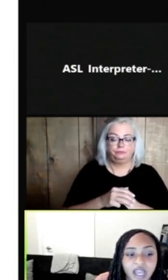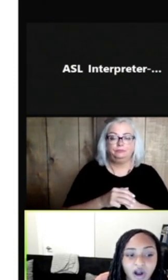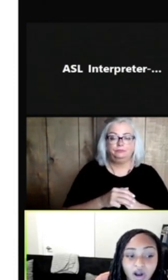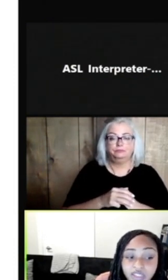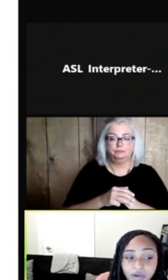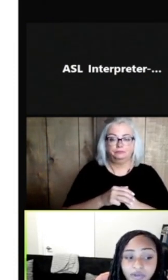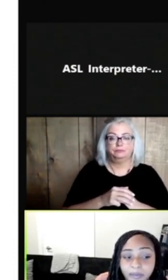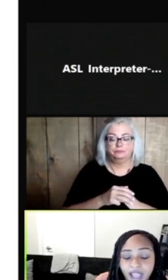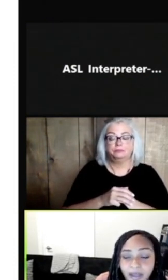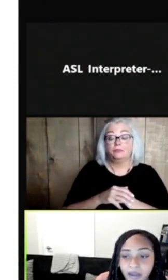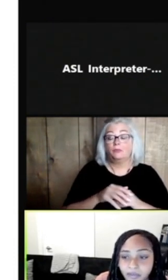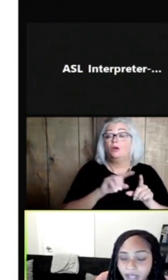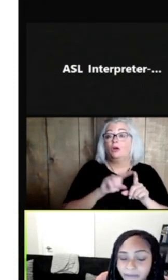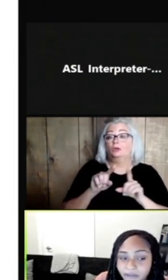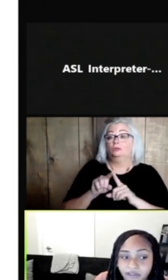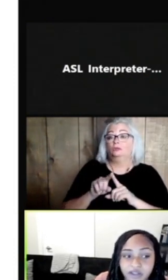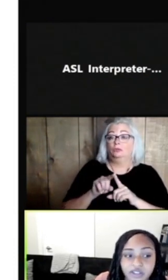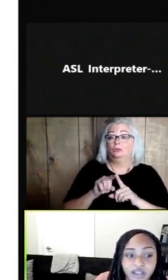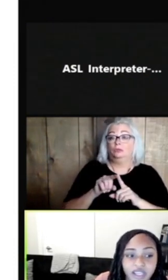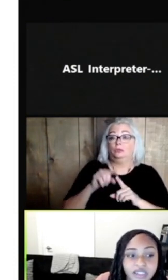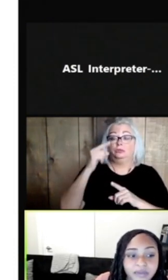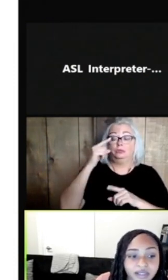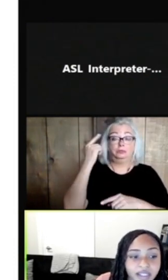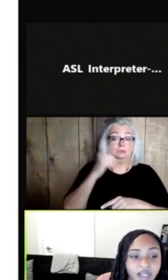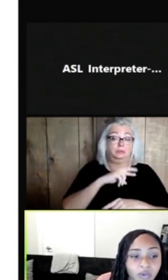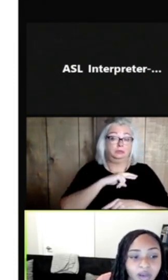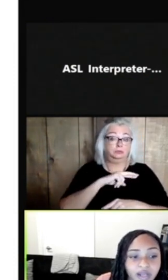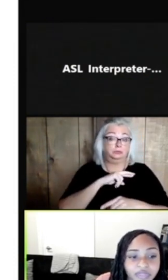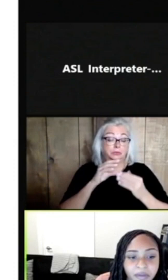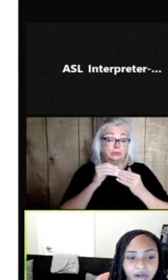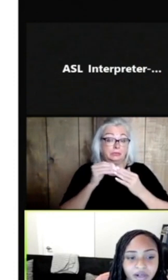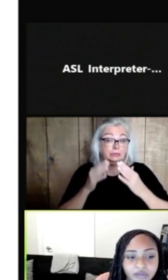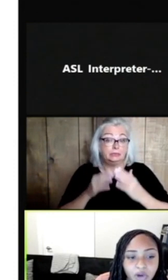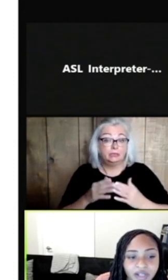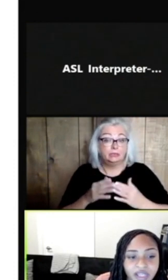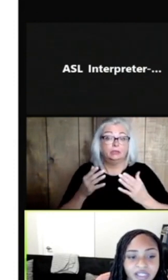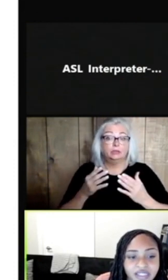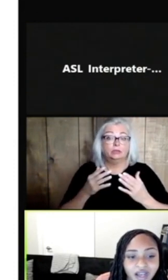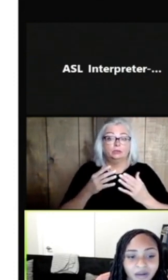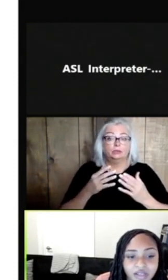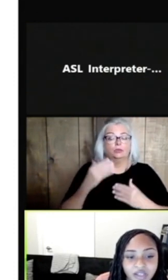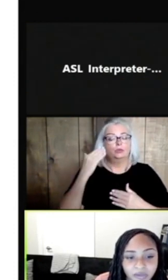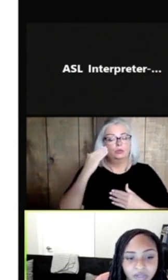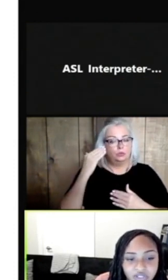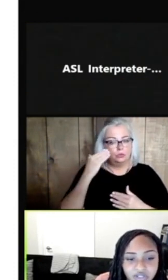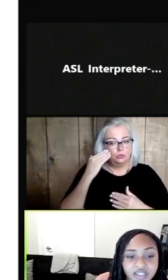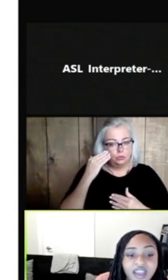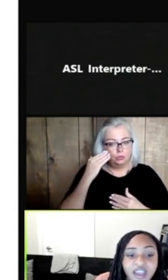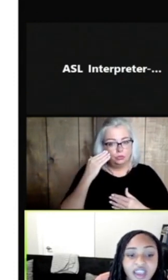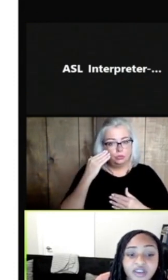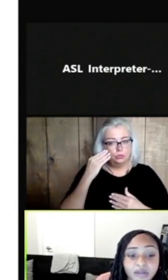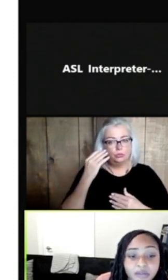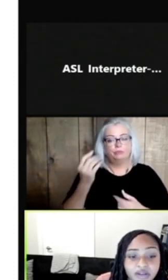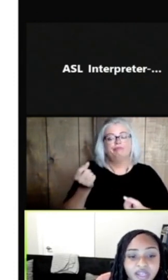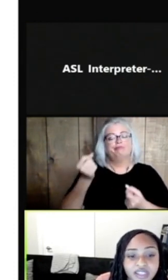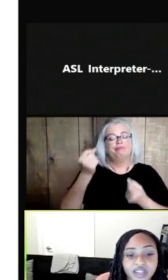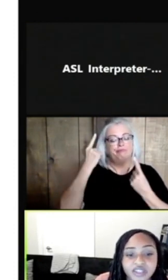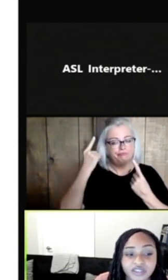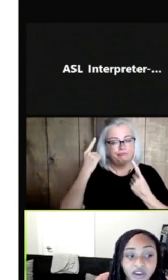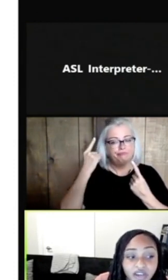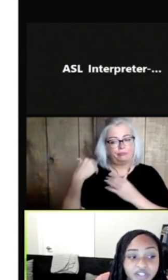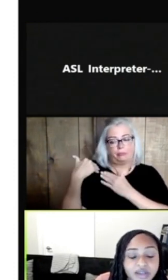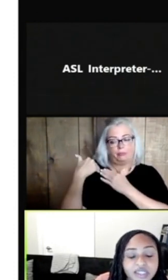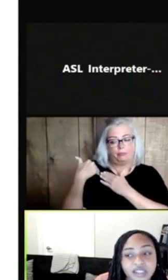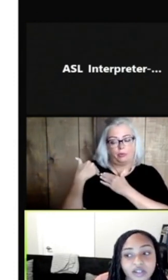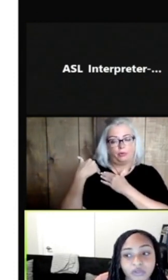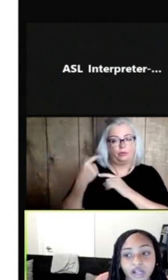COVID-19. Also, the Black faith leaders are intimately acquainted with the burden of COVID-19 amongst their parishioners and their communities, so